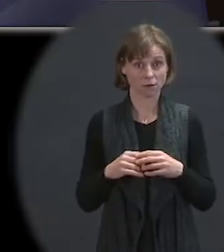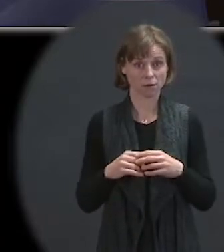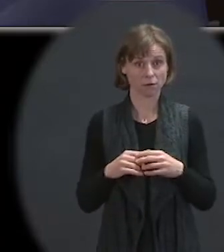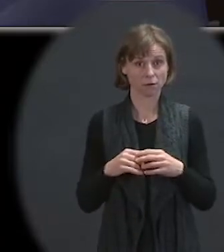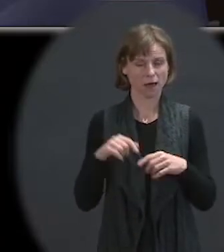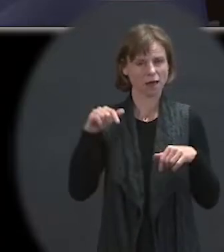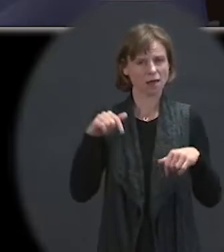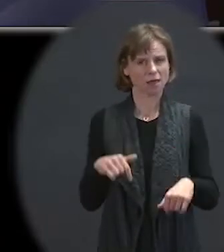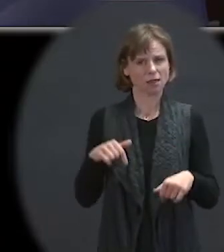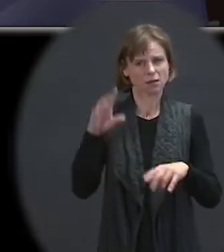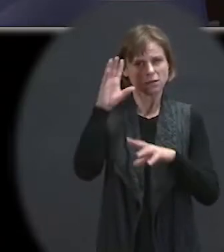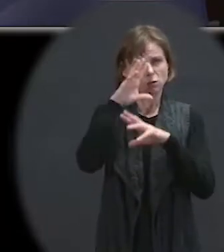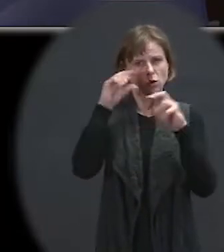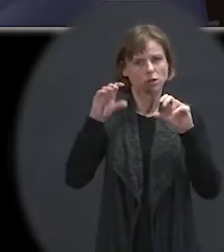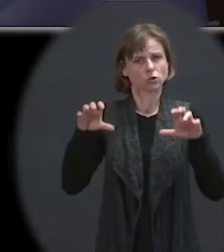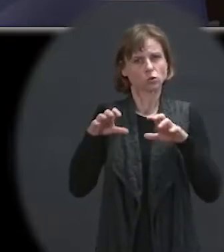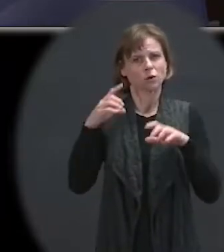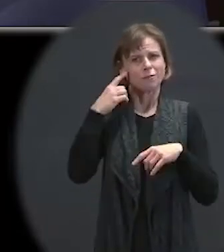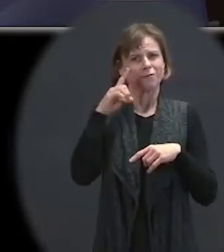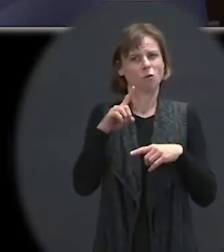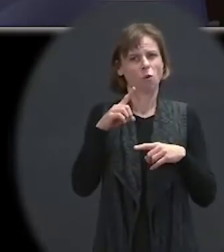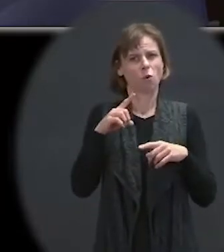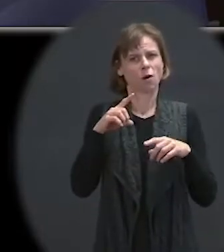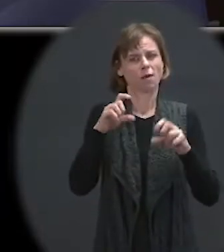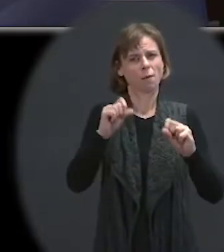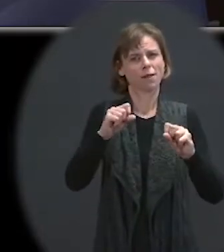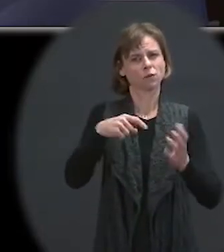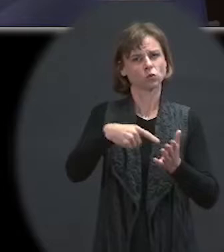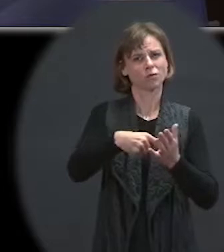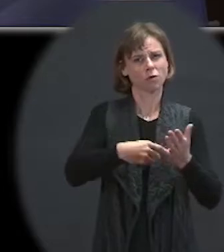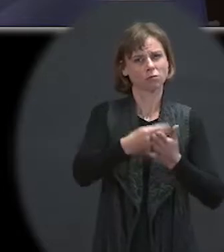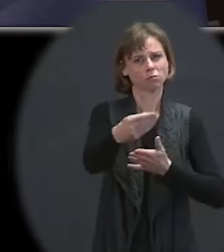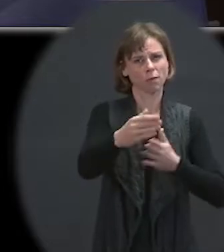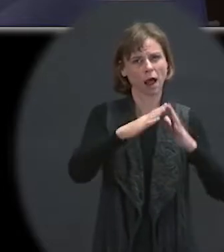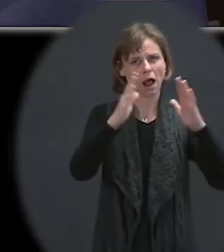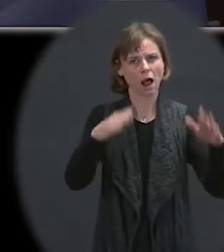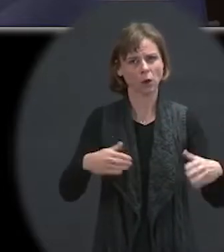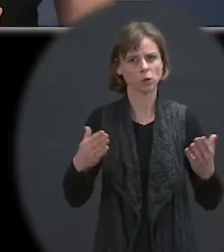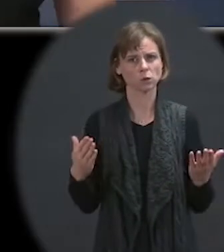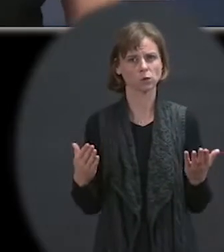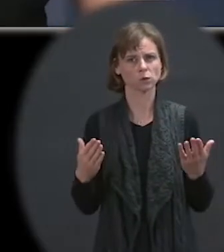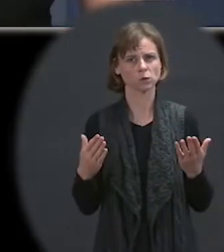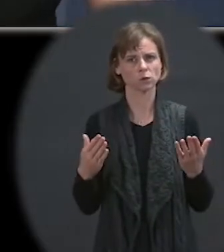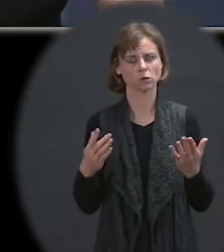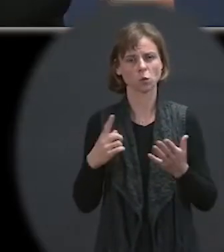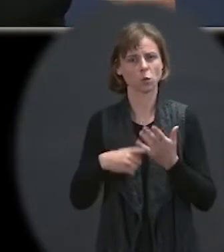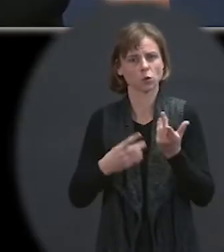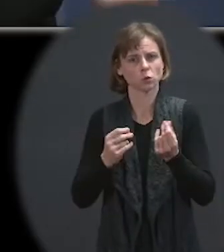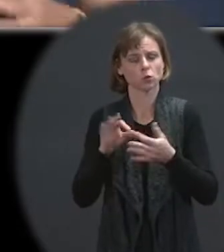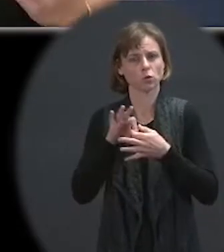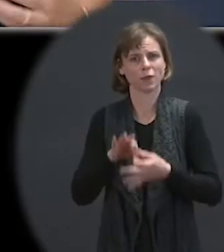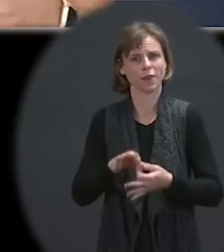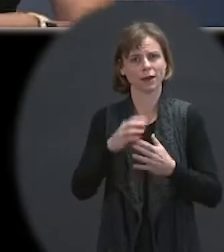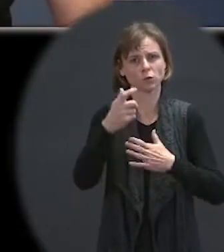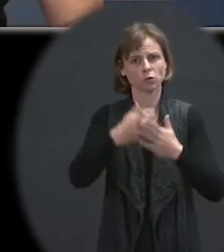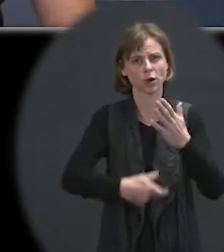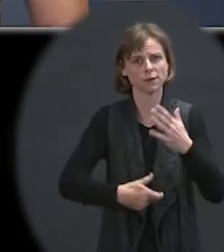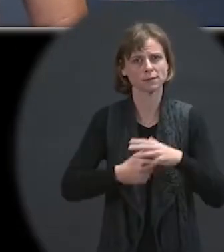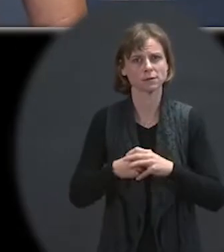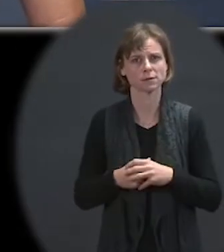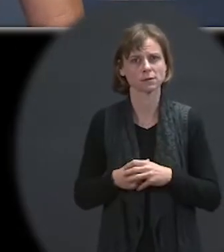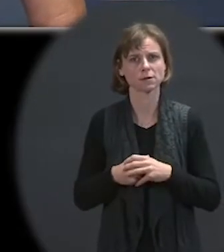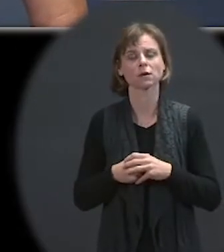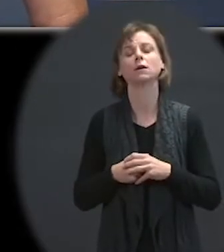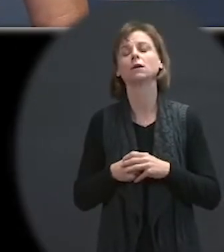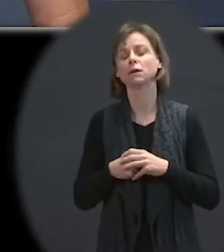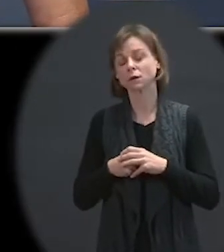administration doing on housing affordability? What do you do with runaway prices? Well, the president is committed to ensuring